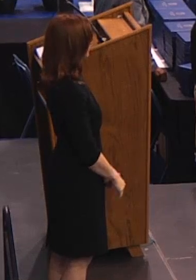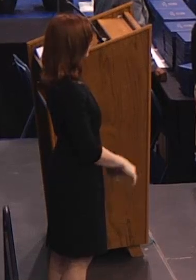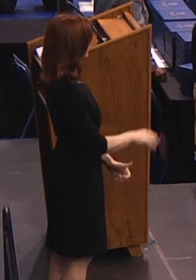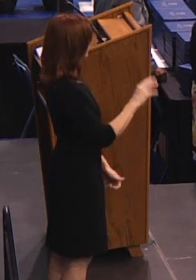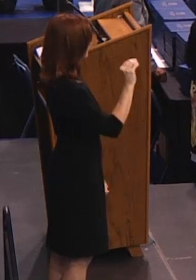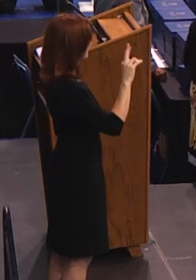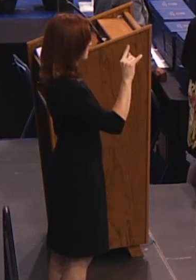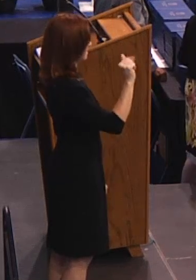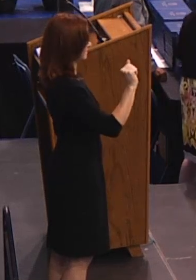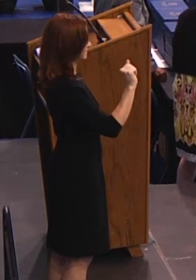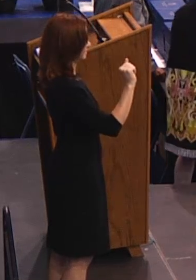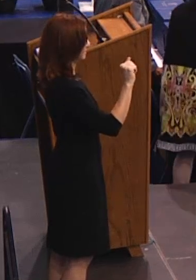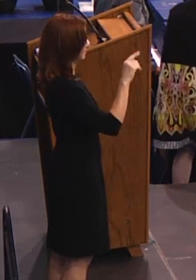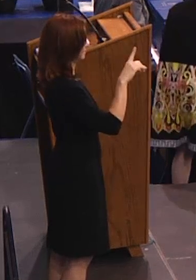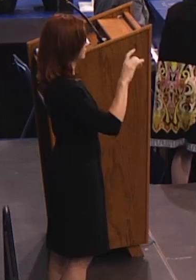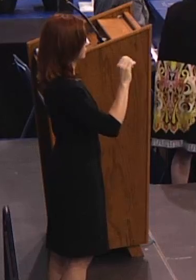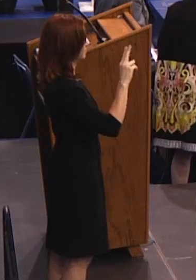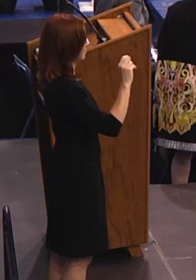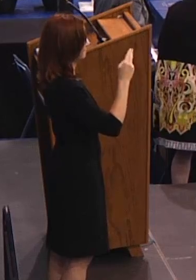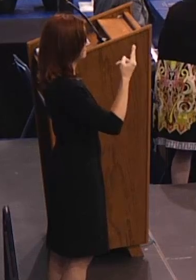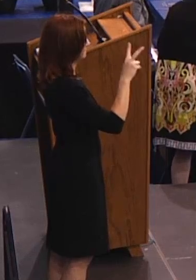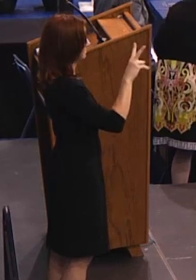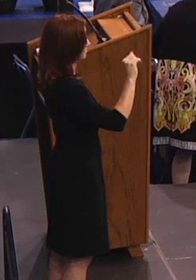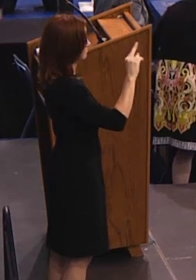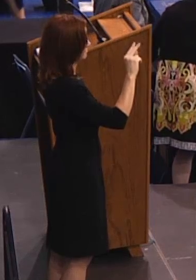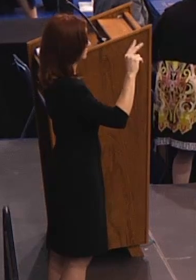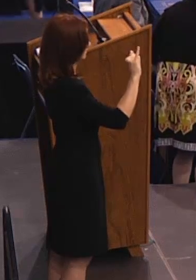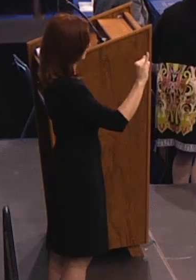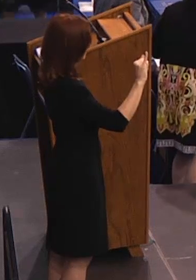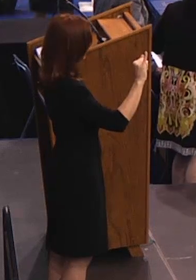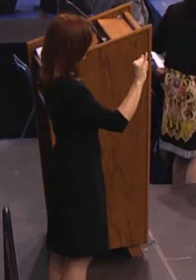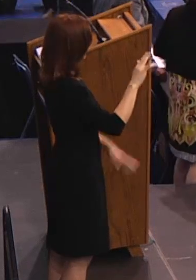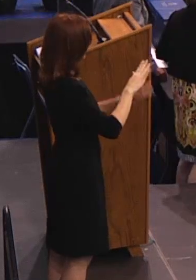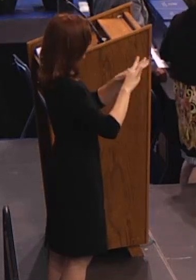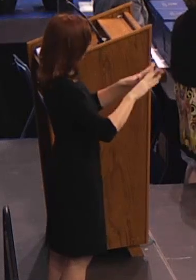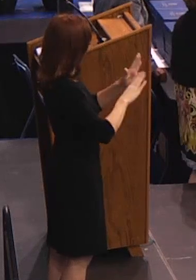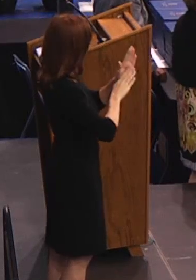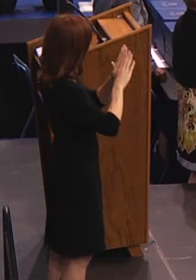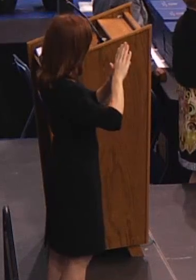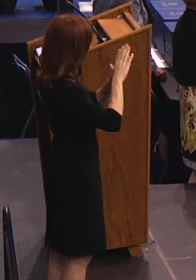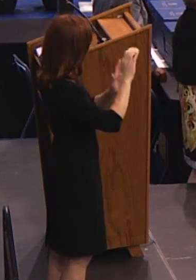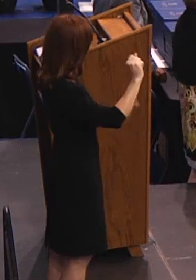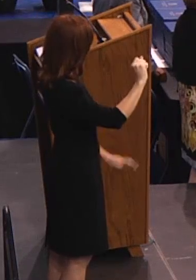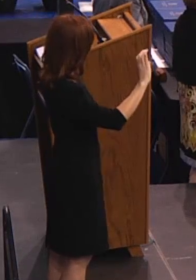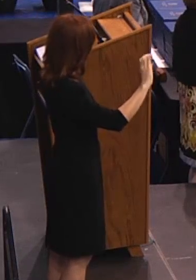Marta Christiane Dilber-Bihani, Child Development, summa cum laude.